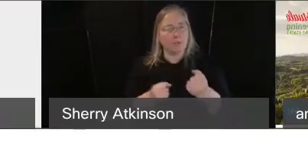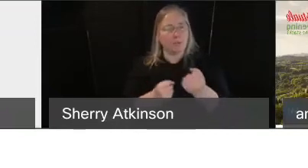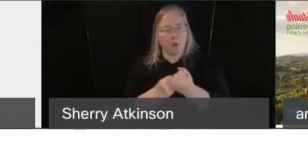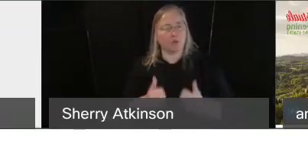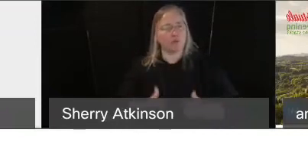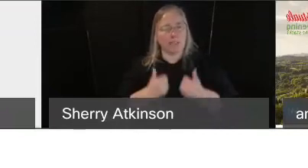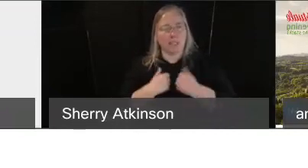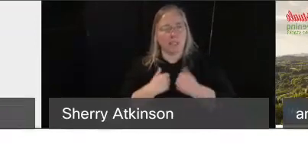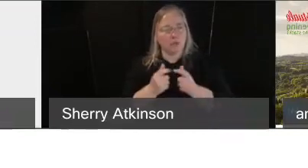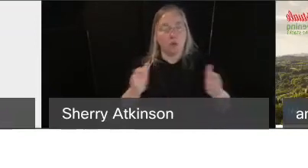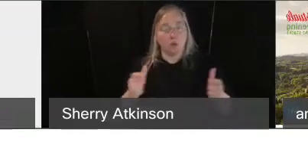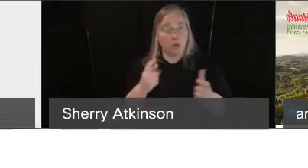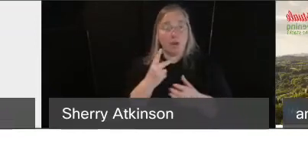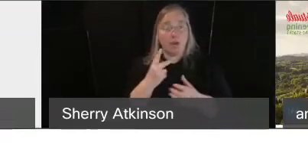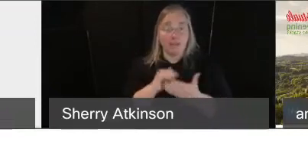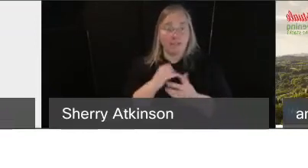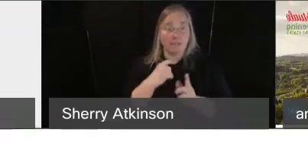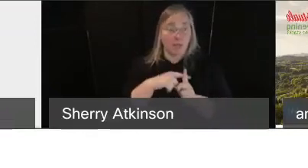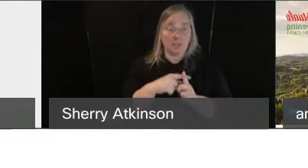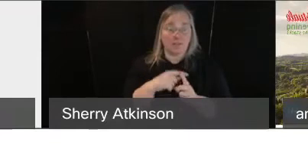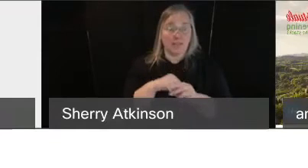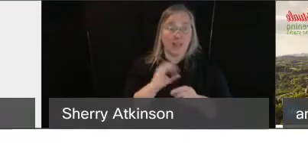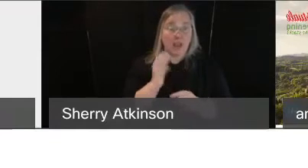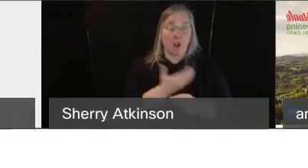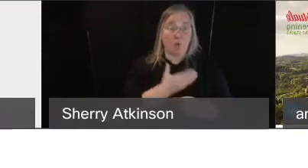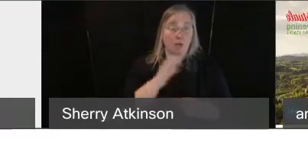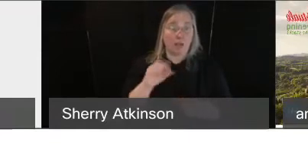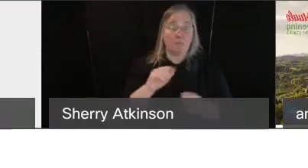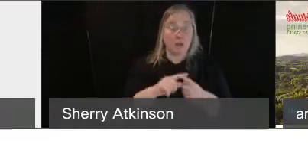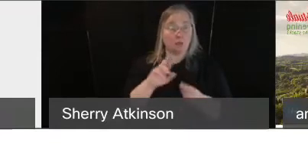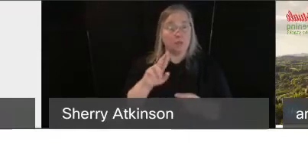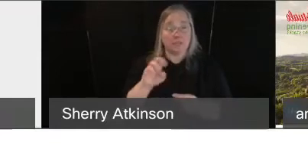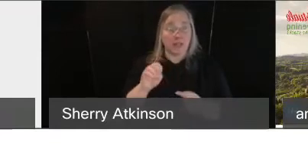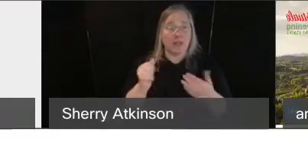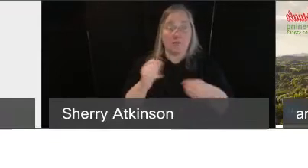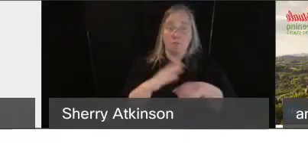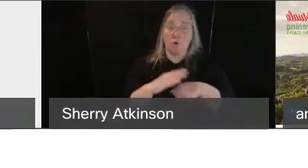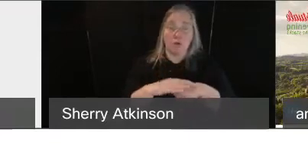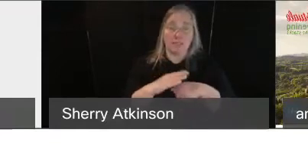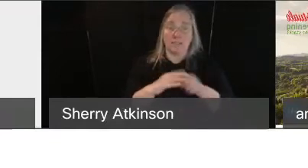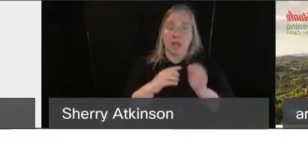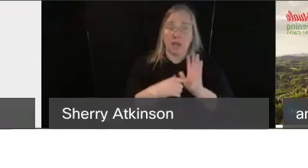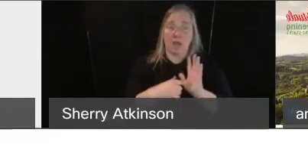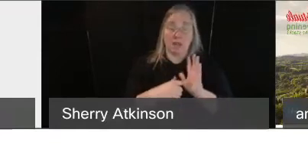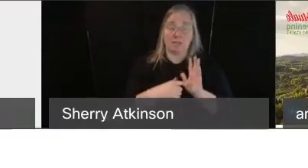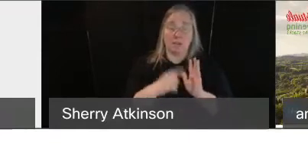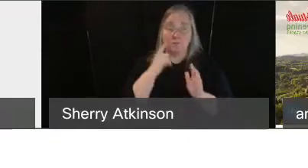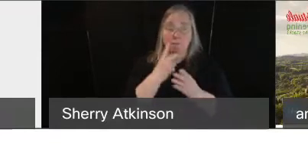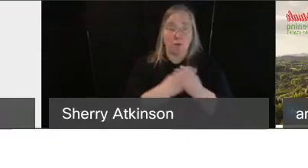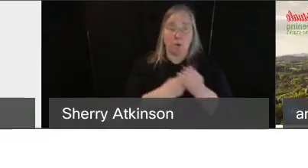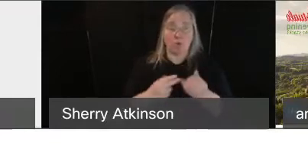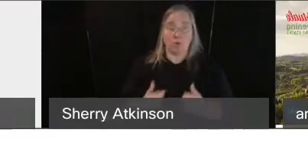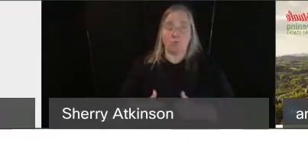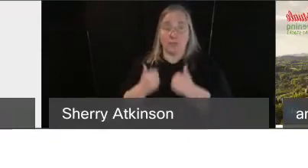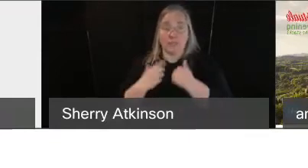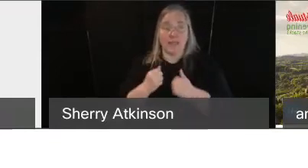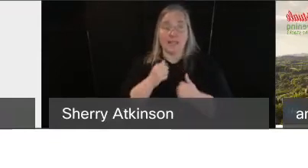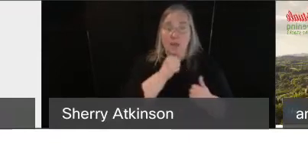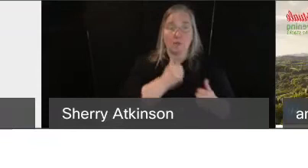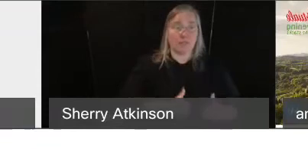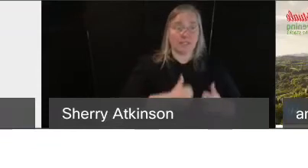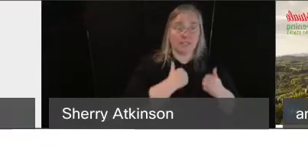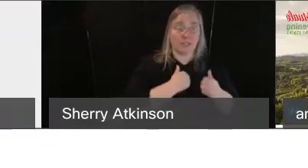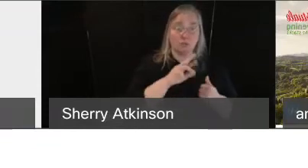county. And real estate, there's a lot of warning signs going forward in terms of both residential and non-residential retail activity, but real estate